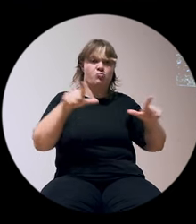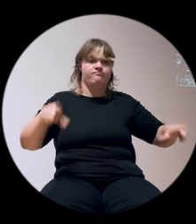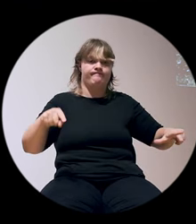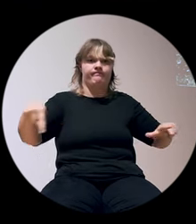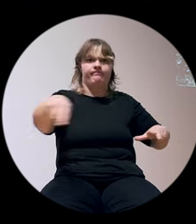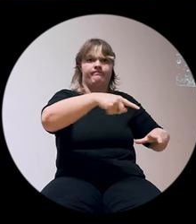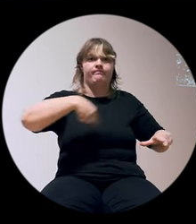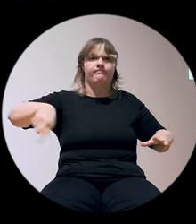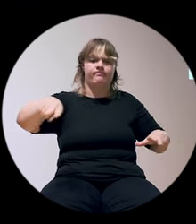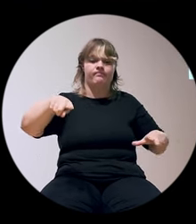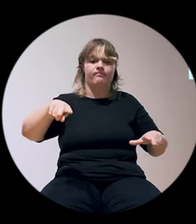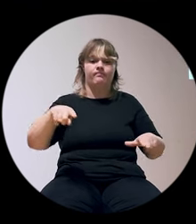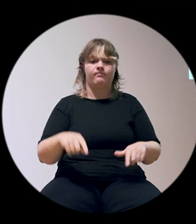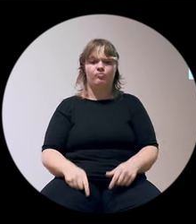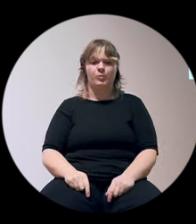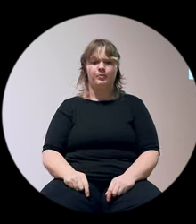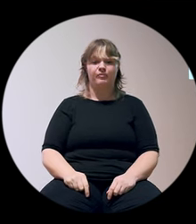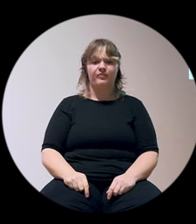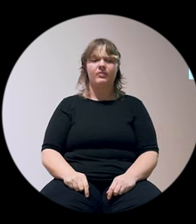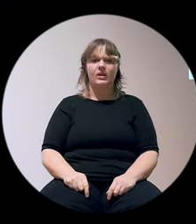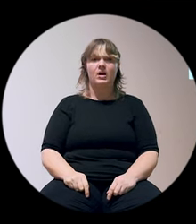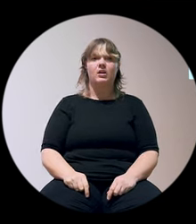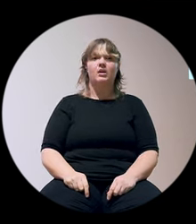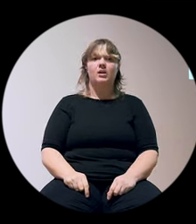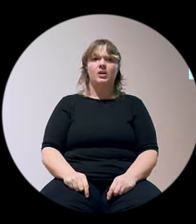The site of the shadow was